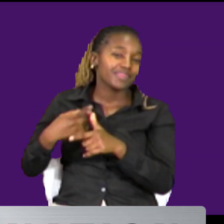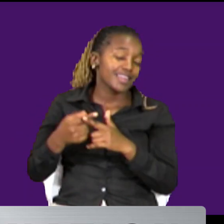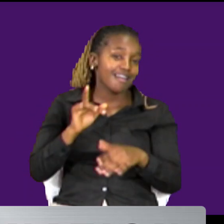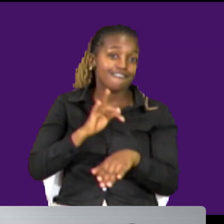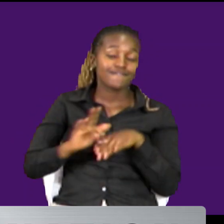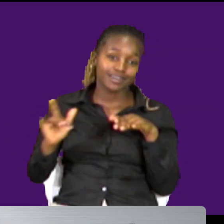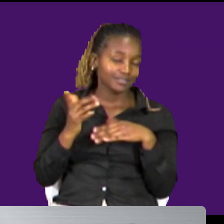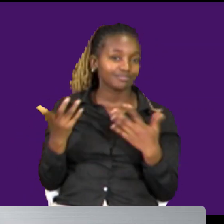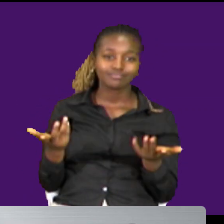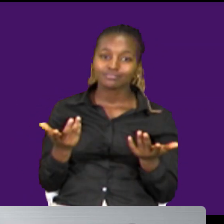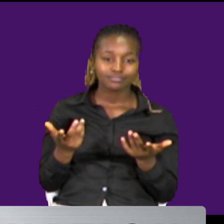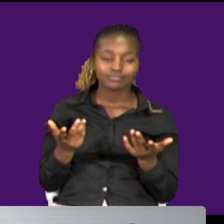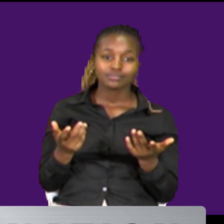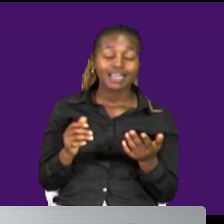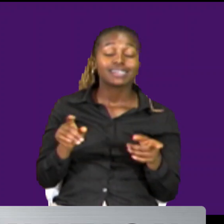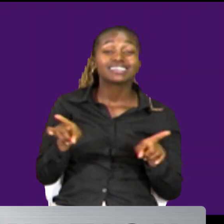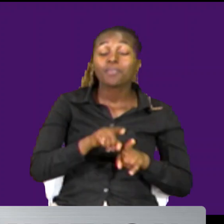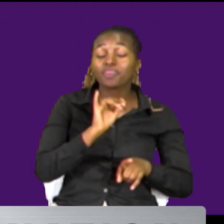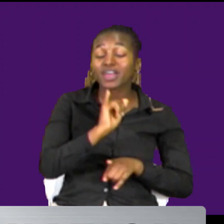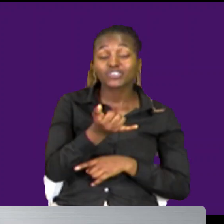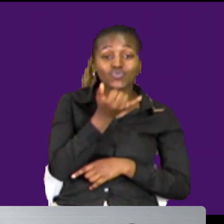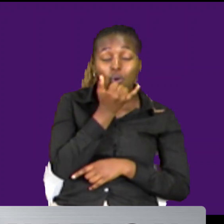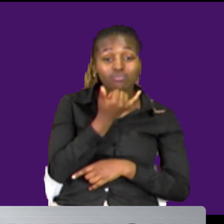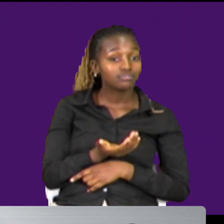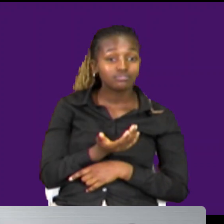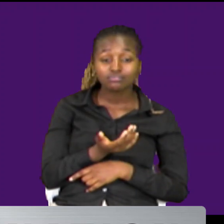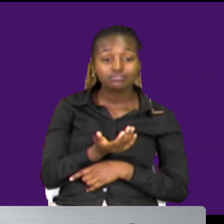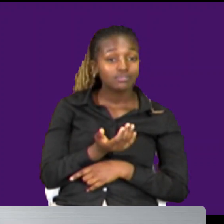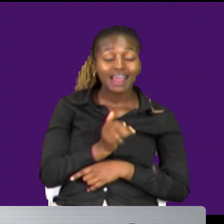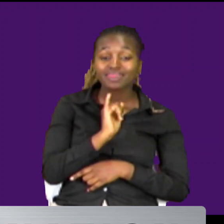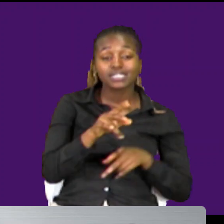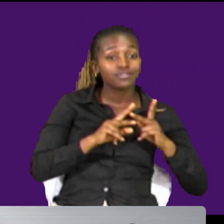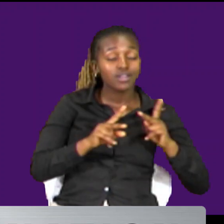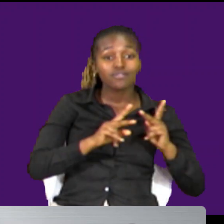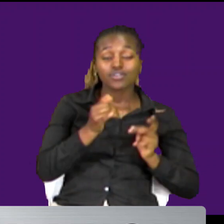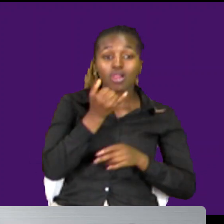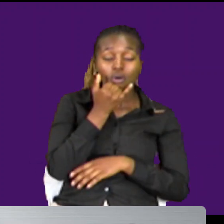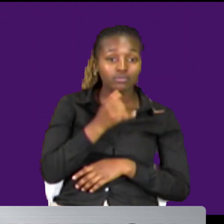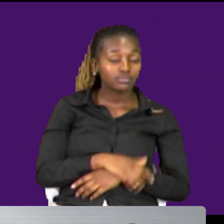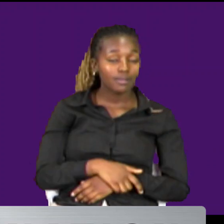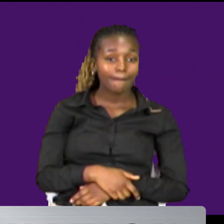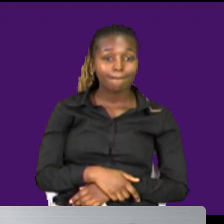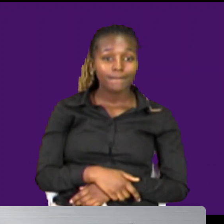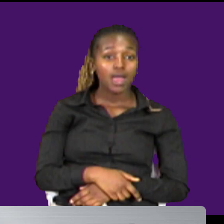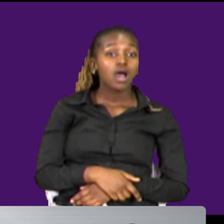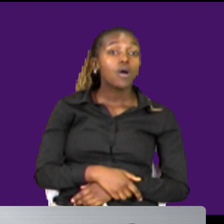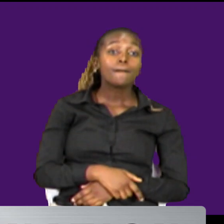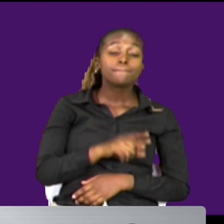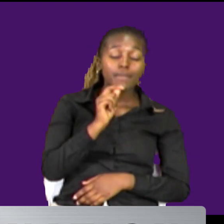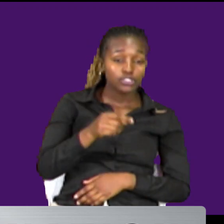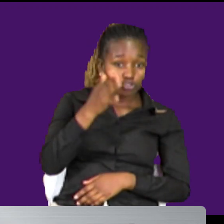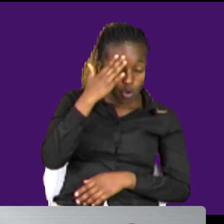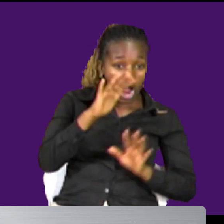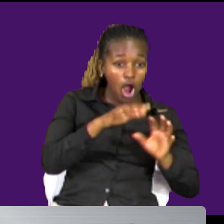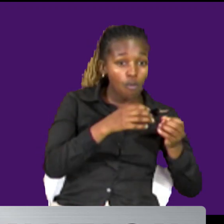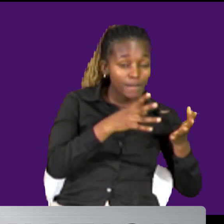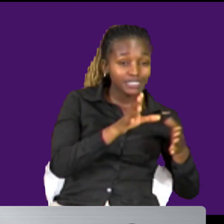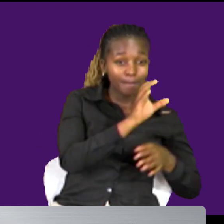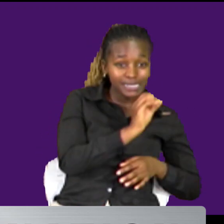is it is against the law. The PFM Act is very clear. It says how much, what percentage should go to